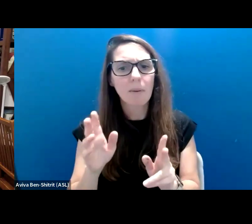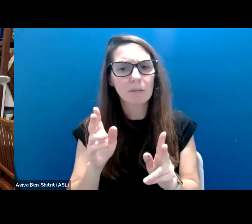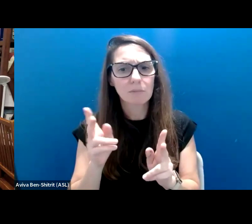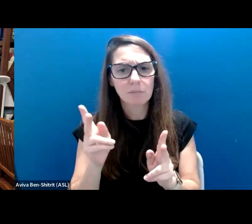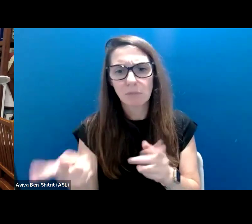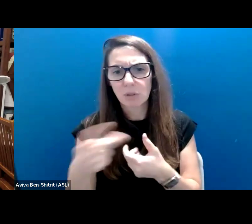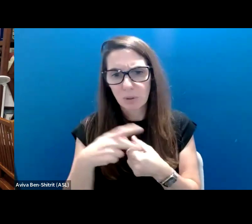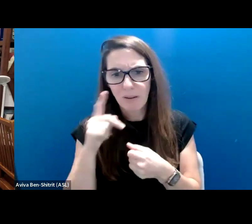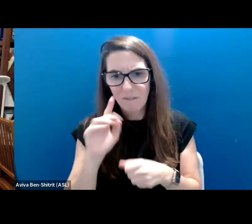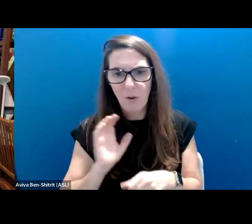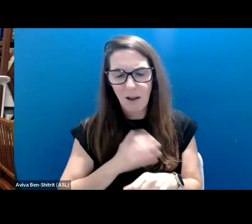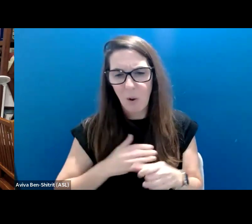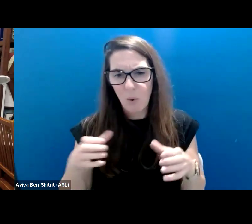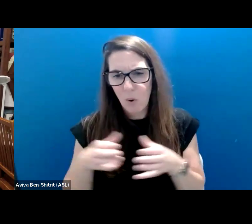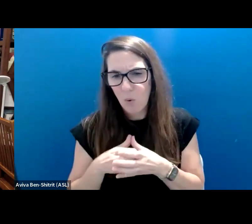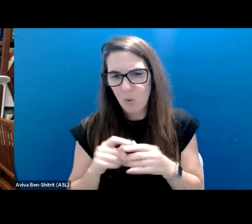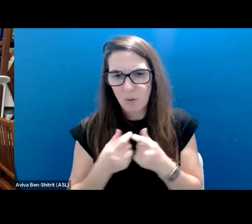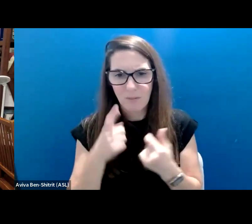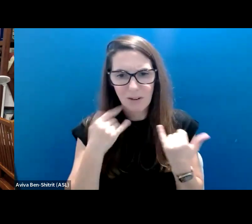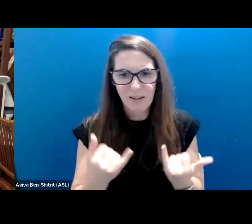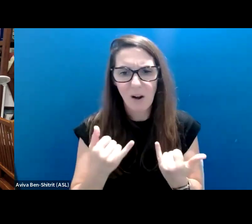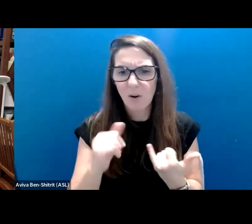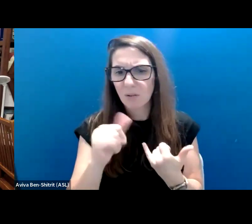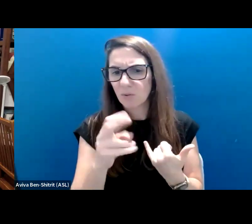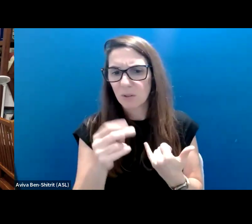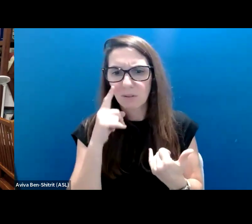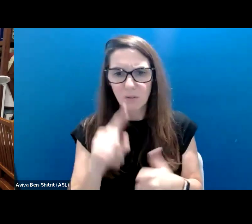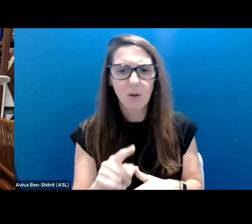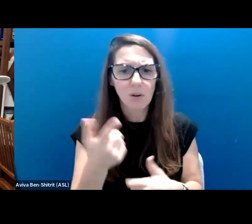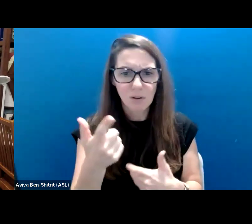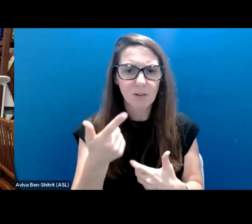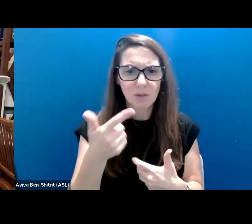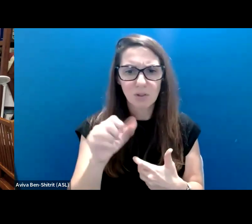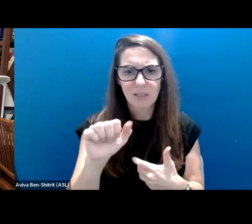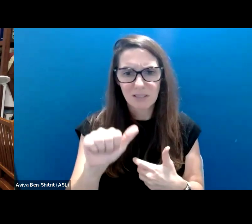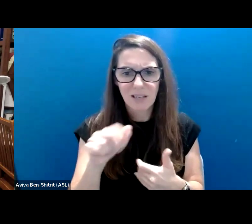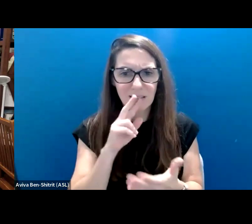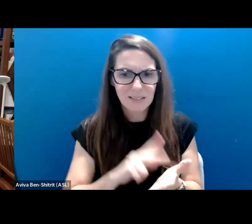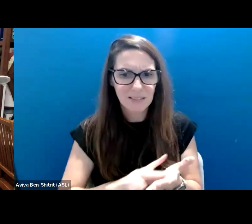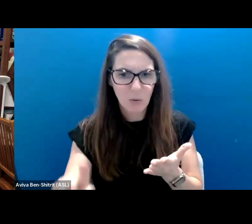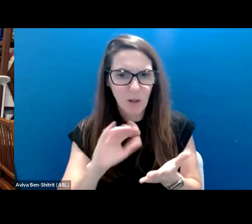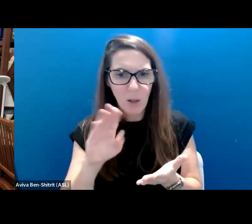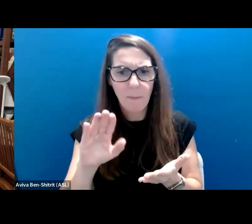But for now, for January, it would be the GSA Secretariat and the Blueprint for Accountability. Kirill.